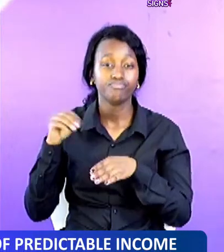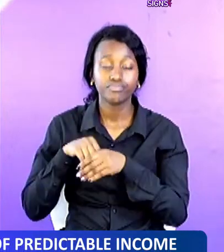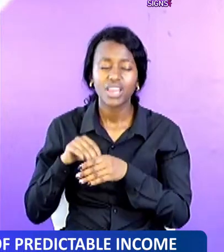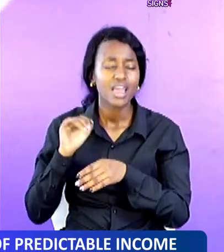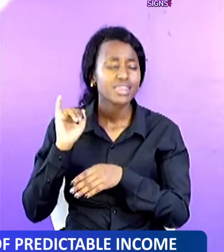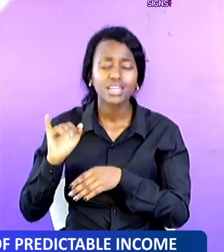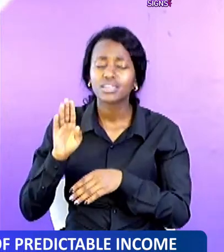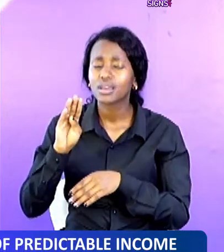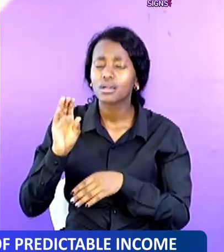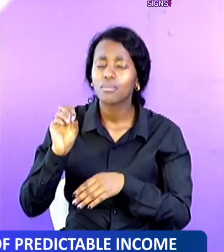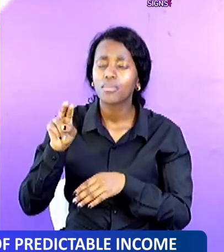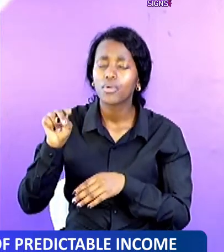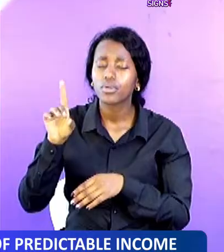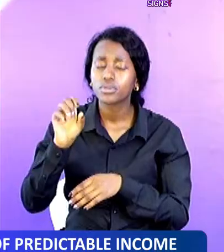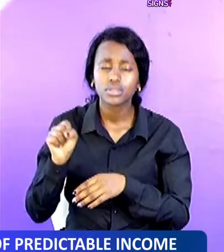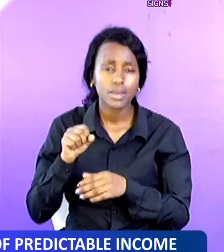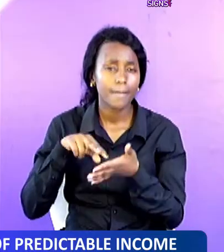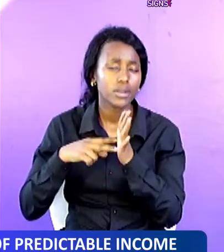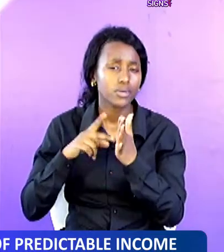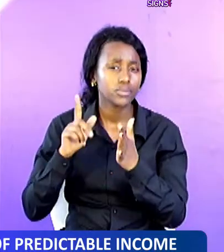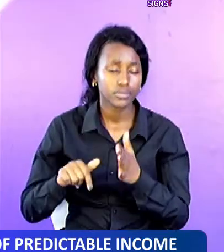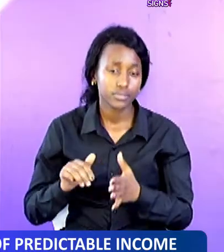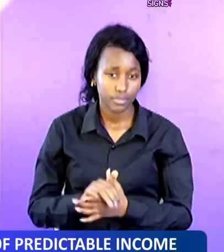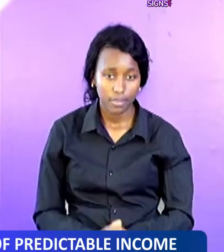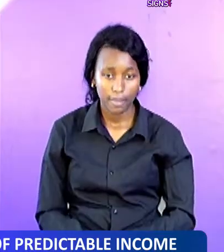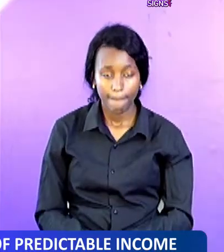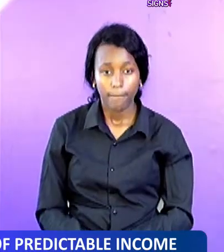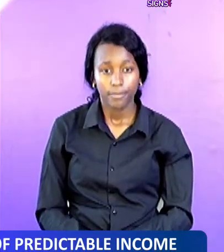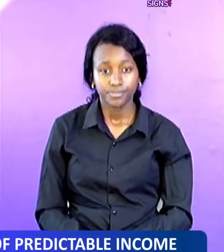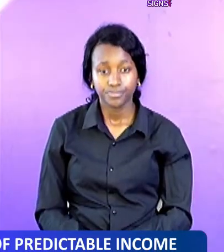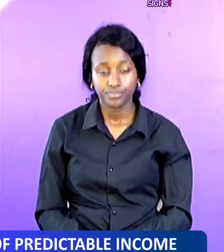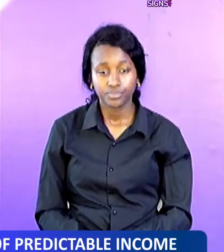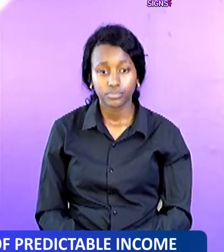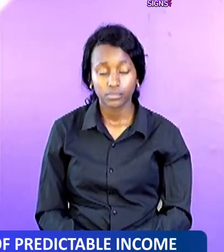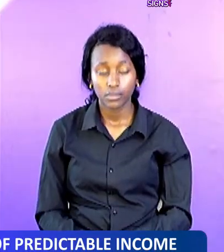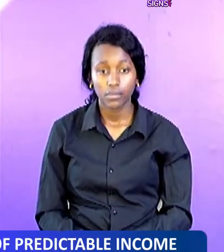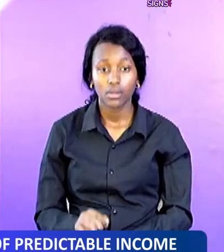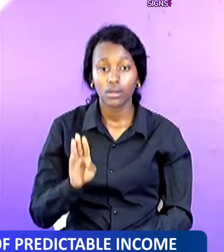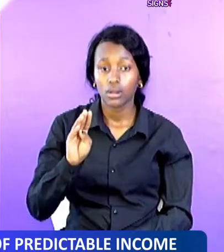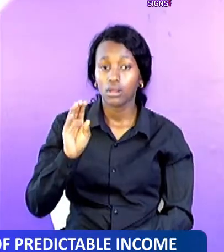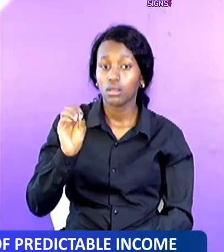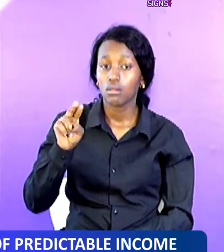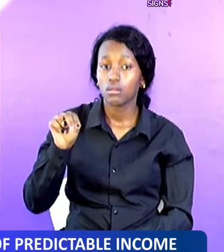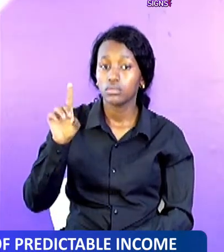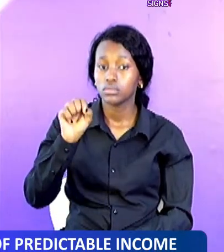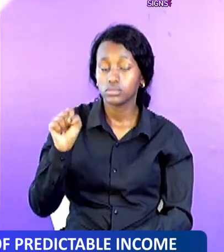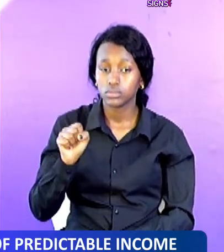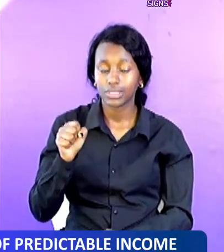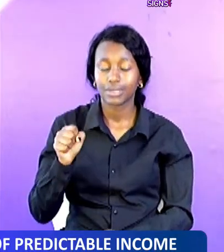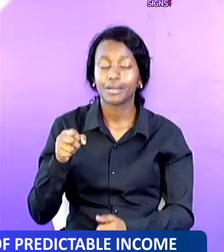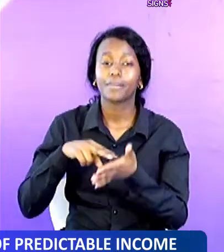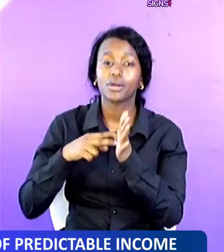they? Essentially, bonds are just lending to some entity,